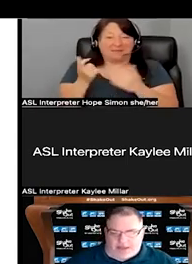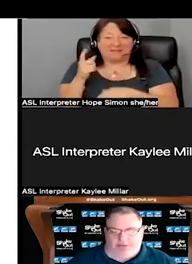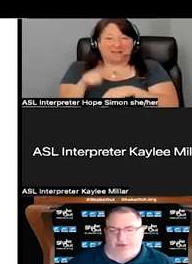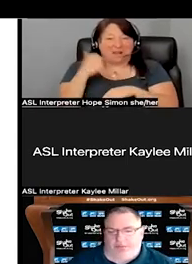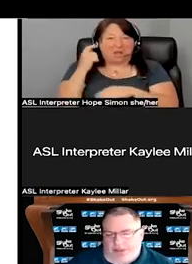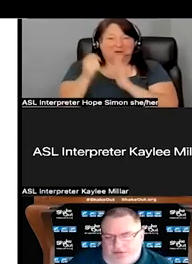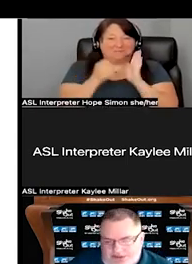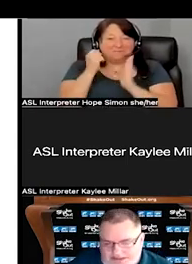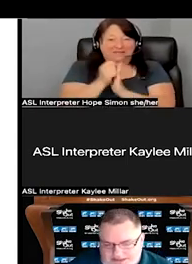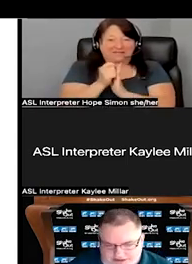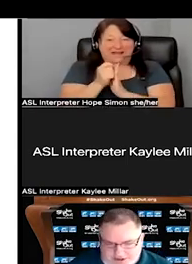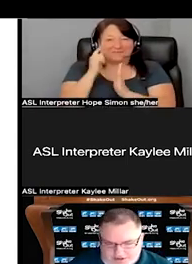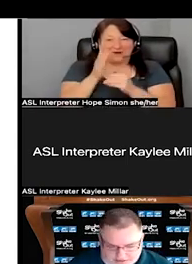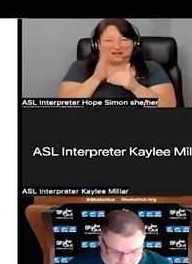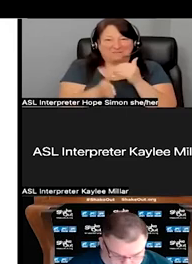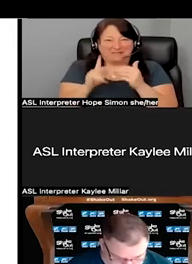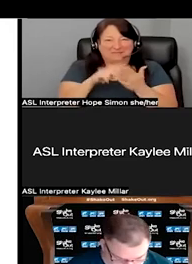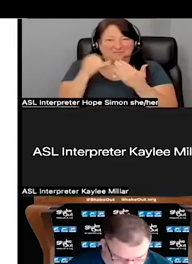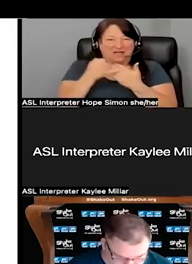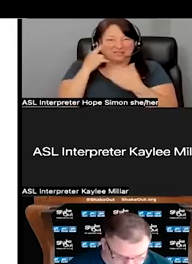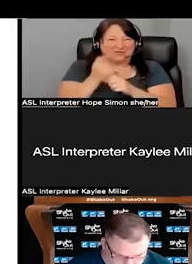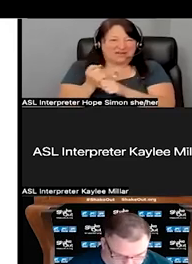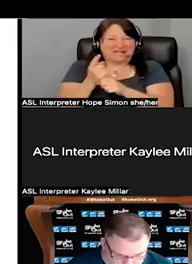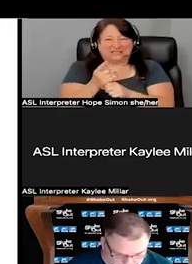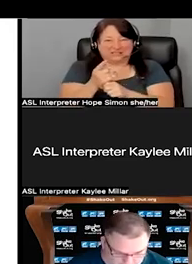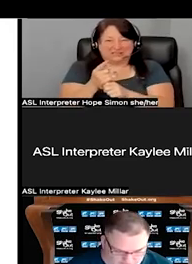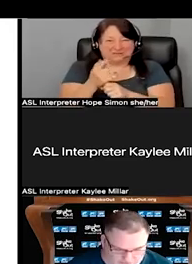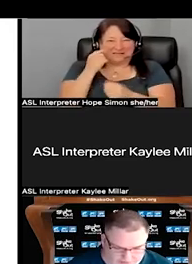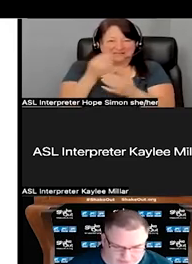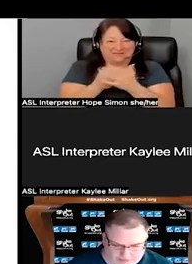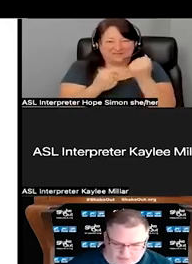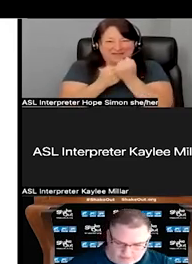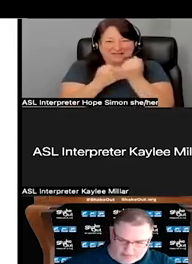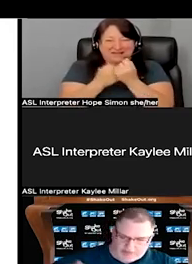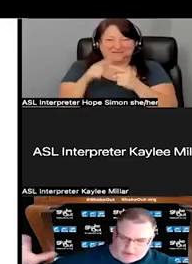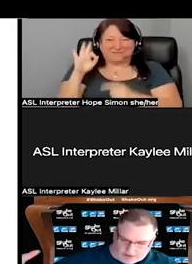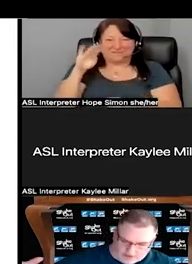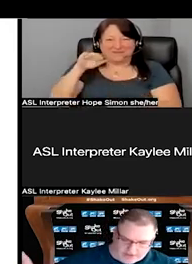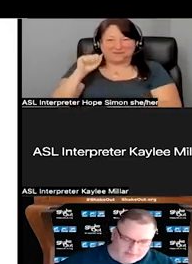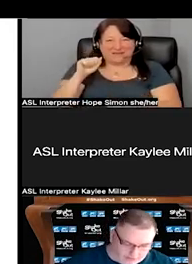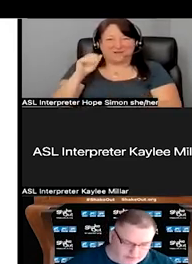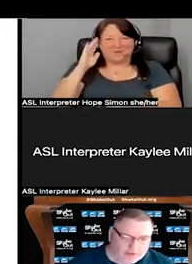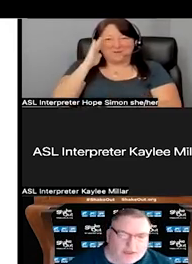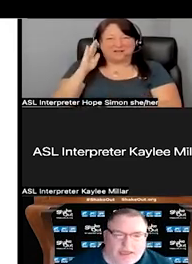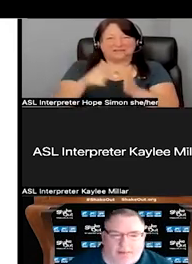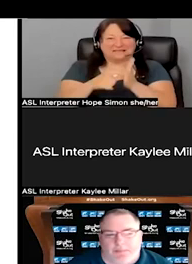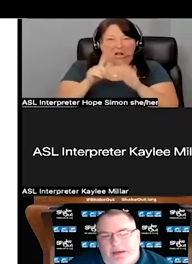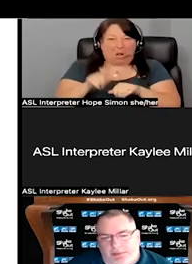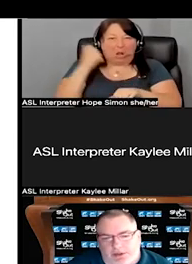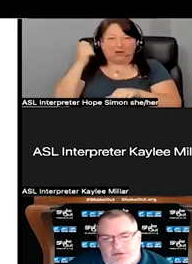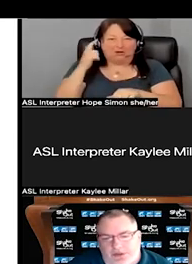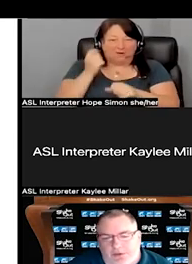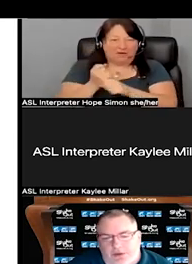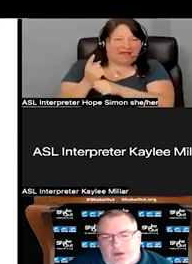of time to complete projects next year as the funding source from FEMA is going to be for a longer time. So